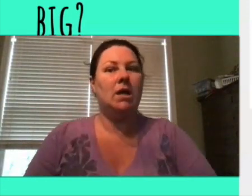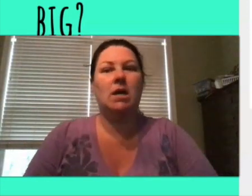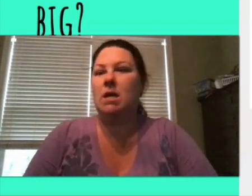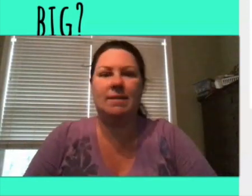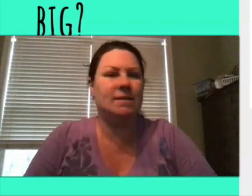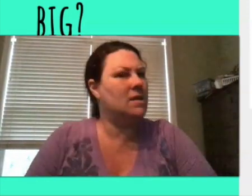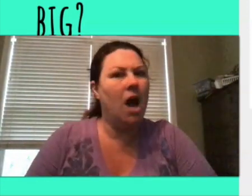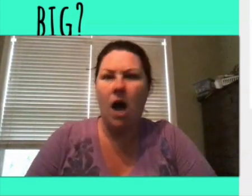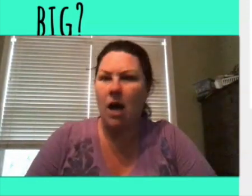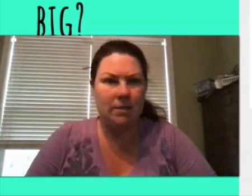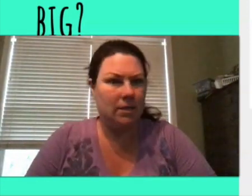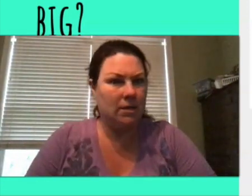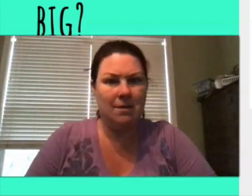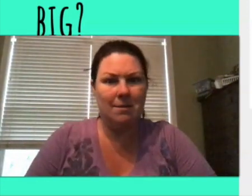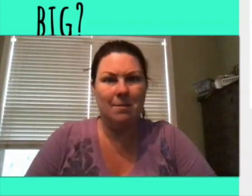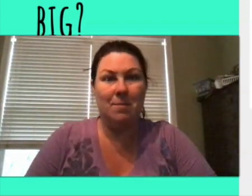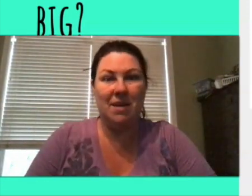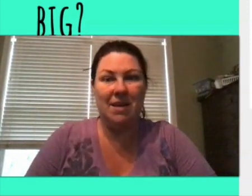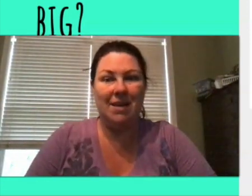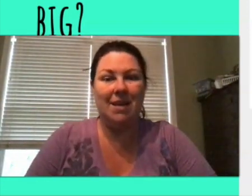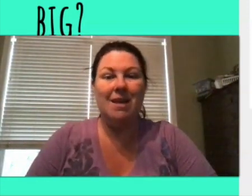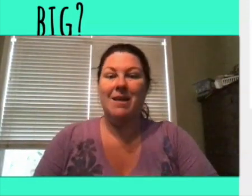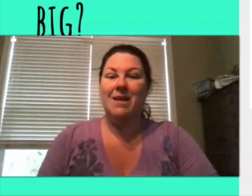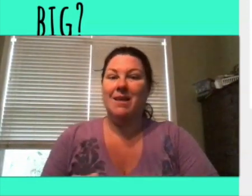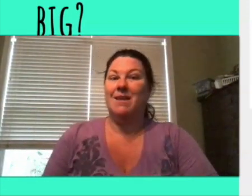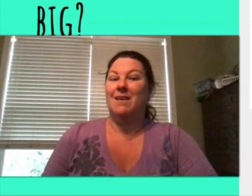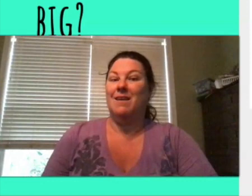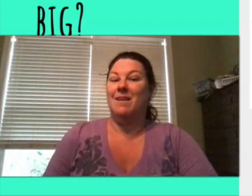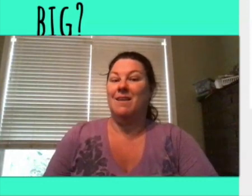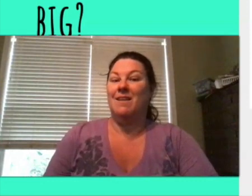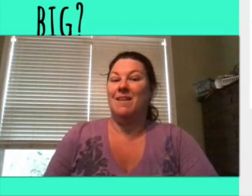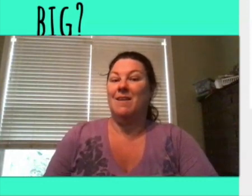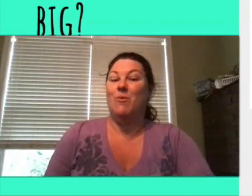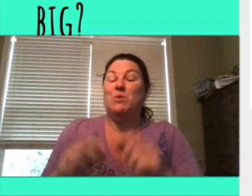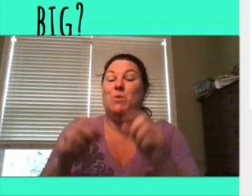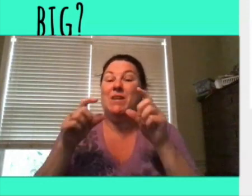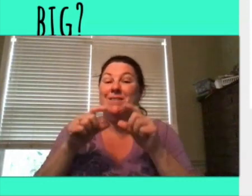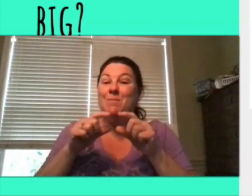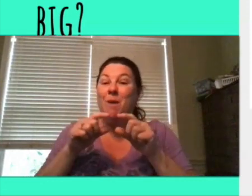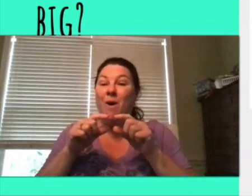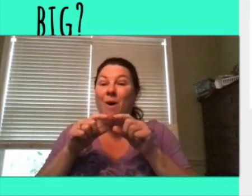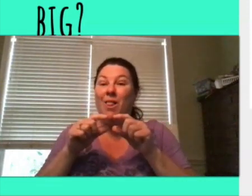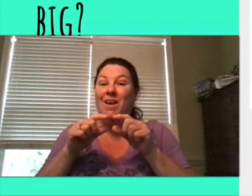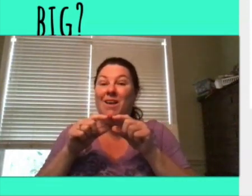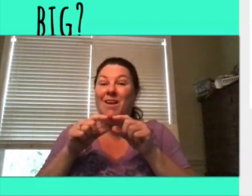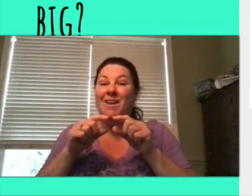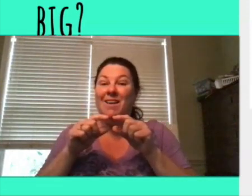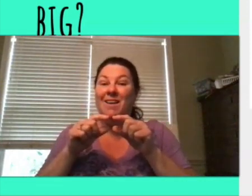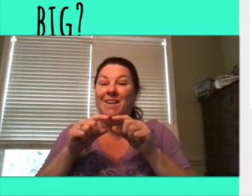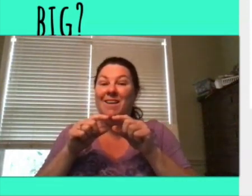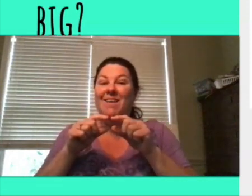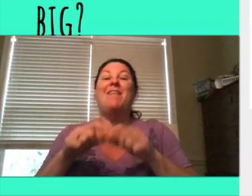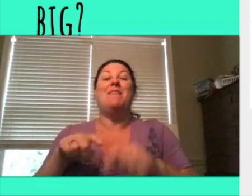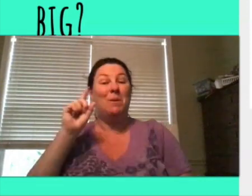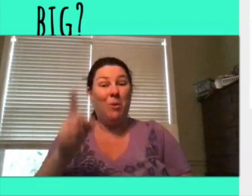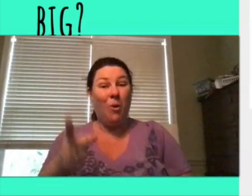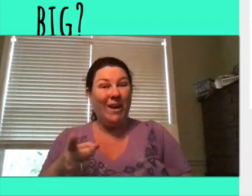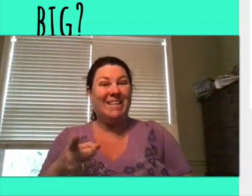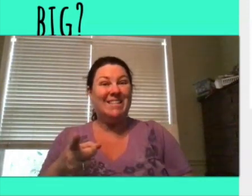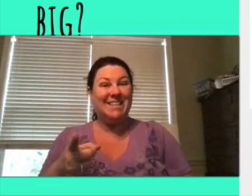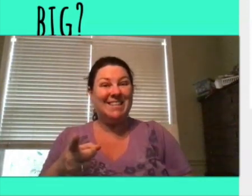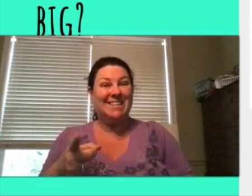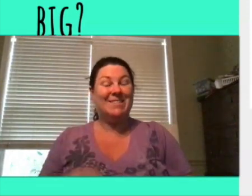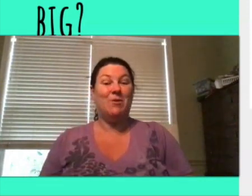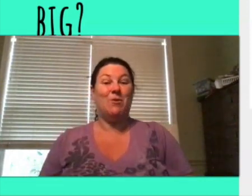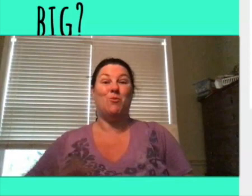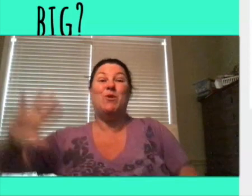one is not big? Which one is small? The